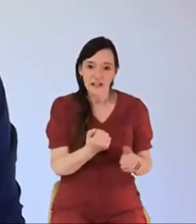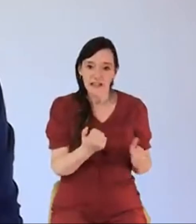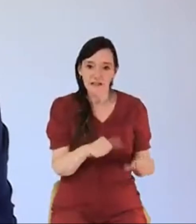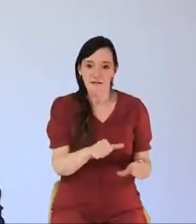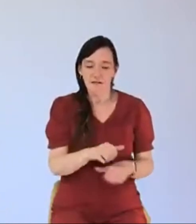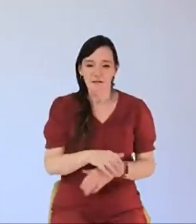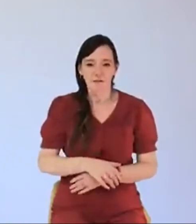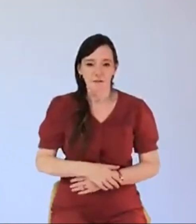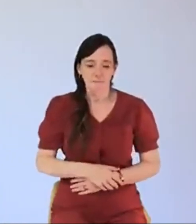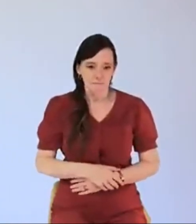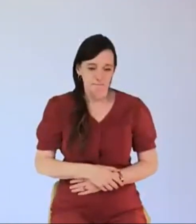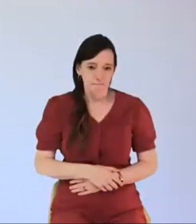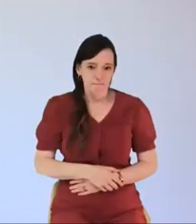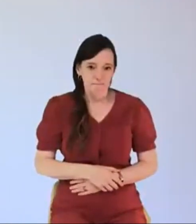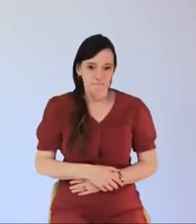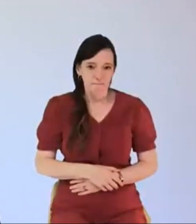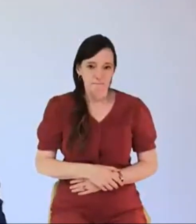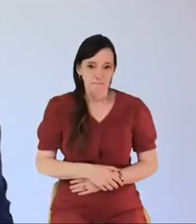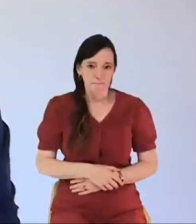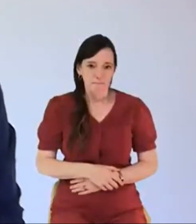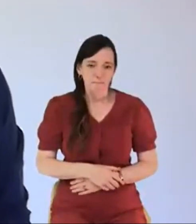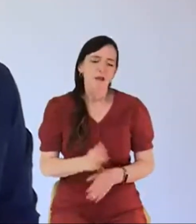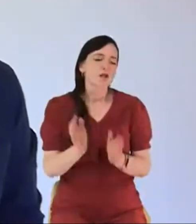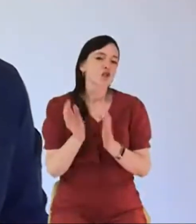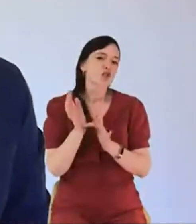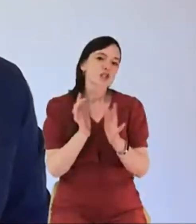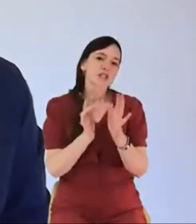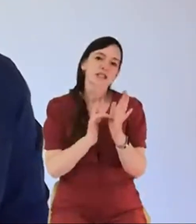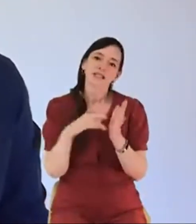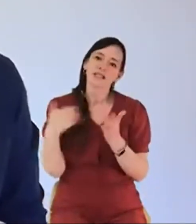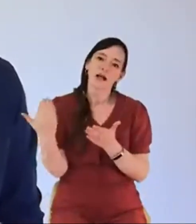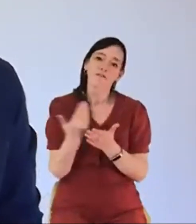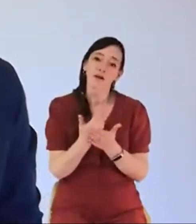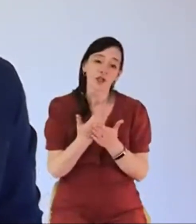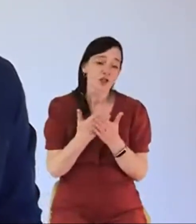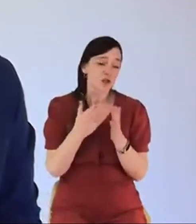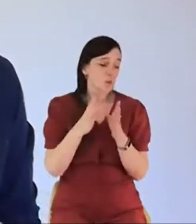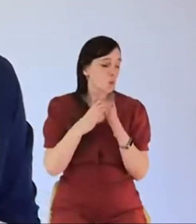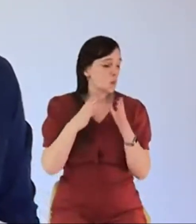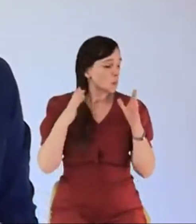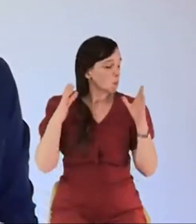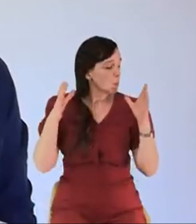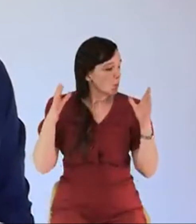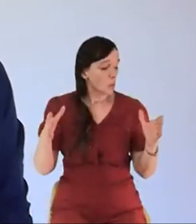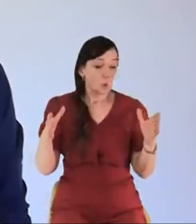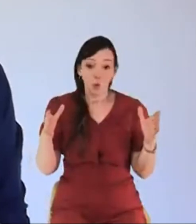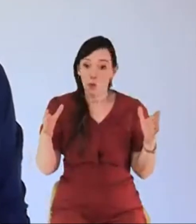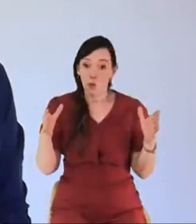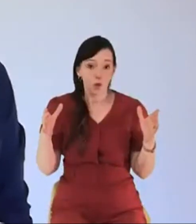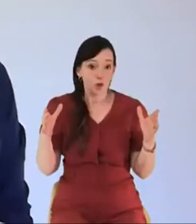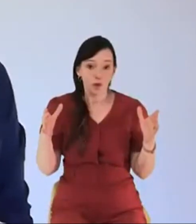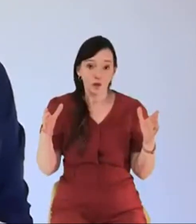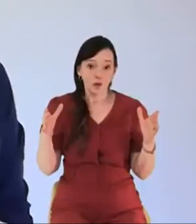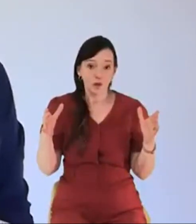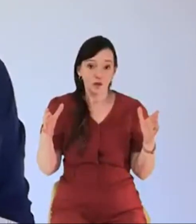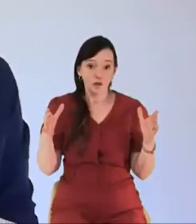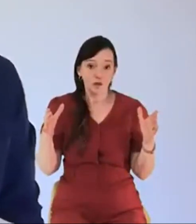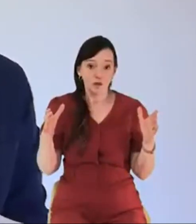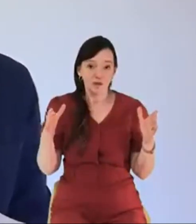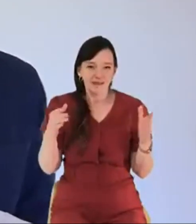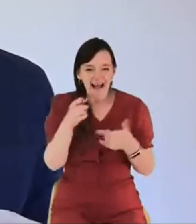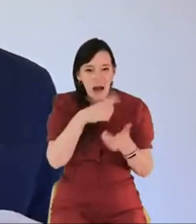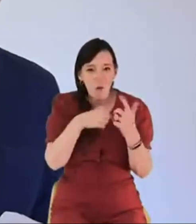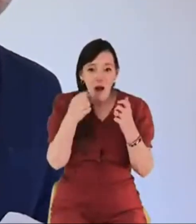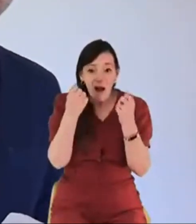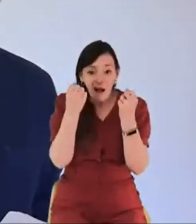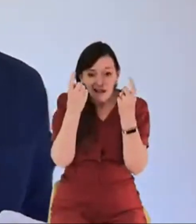And friends The salvation That Jesus Came to bring Is bigger Than we sometimes think Jesus